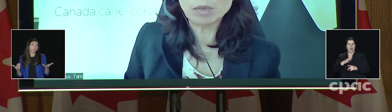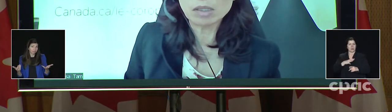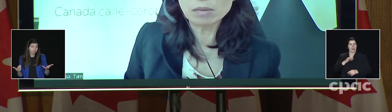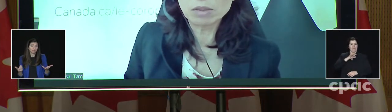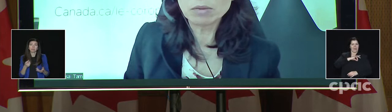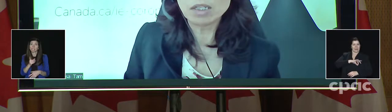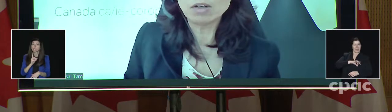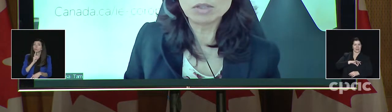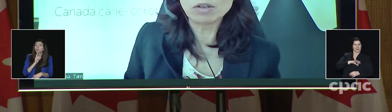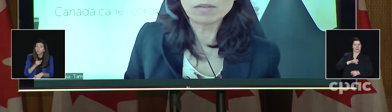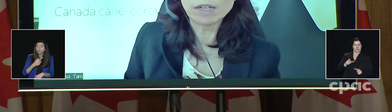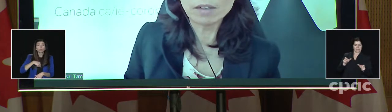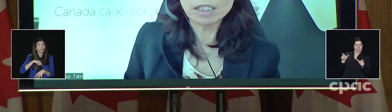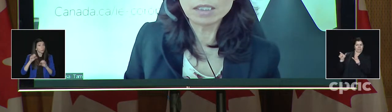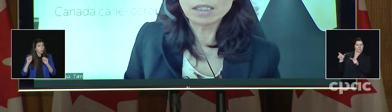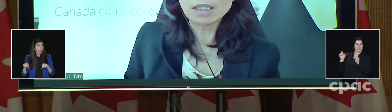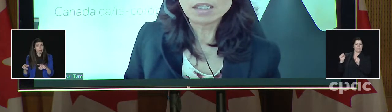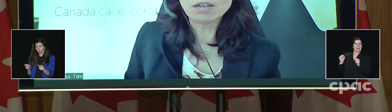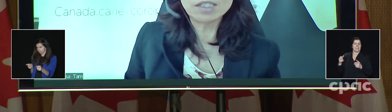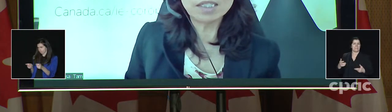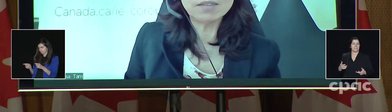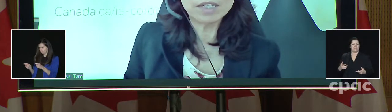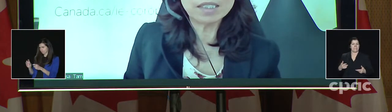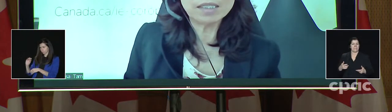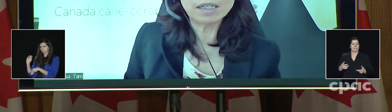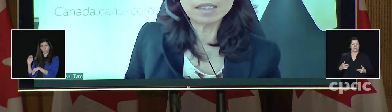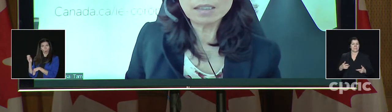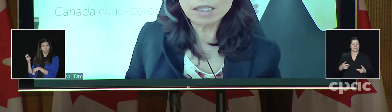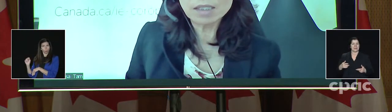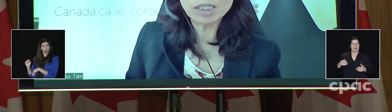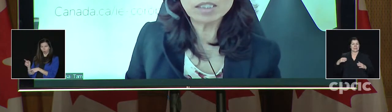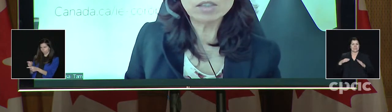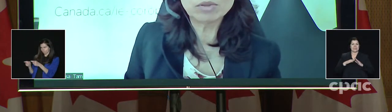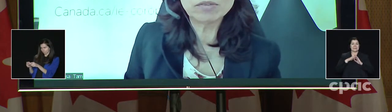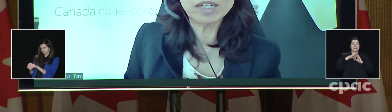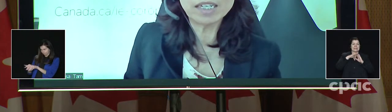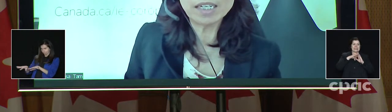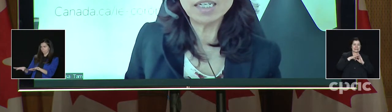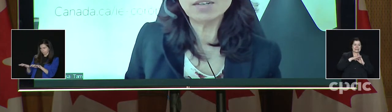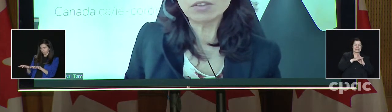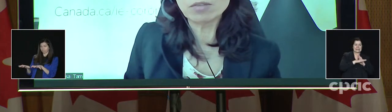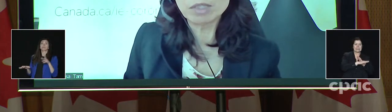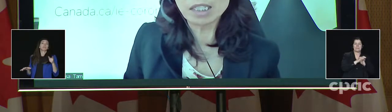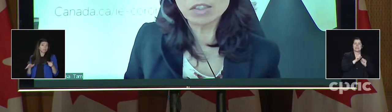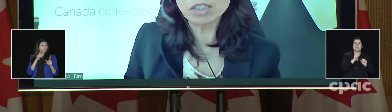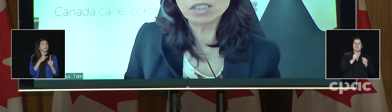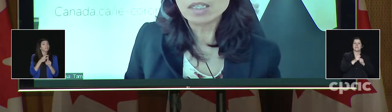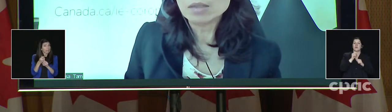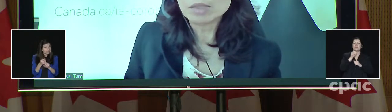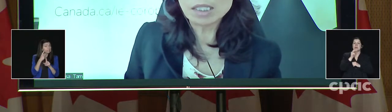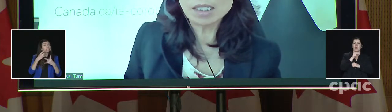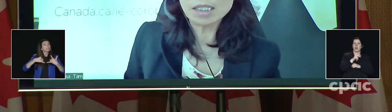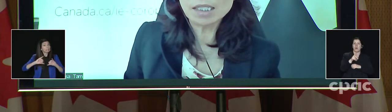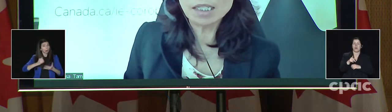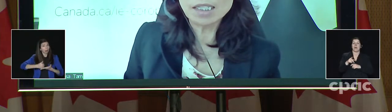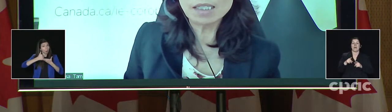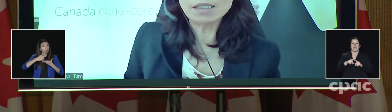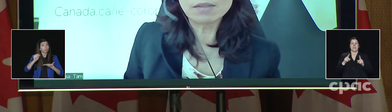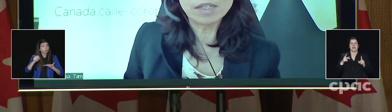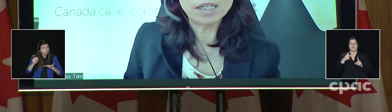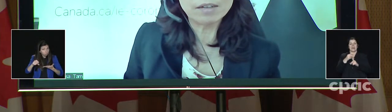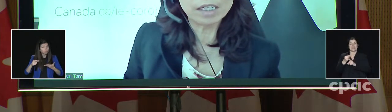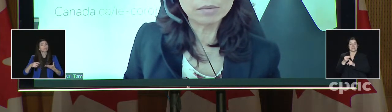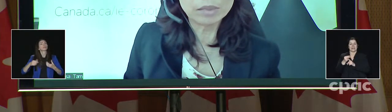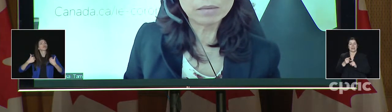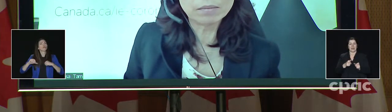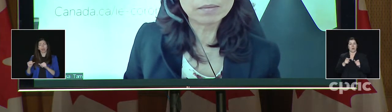is possible with the Omicron variant, COVID-19 vaccines are still expected to provide a level of protection, particularly against